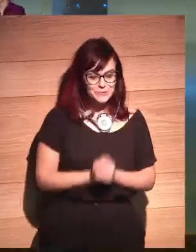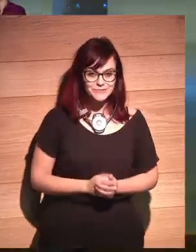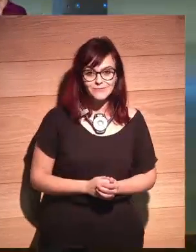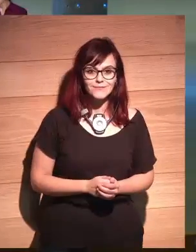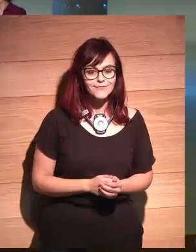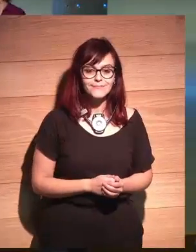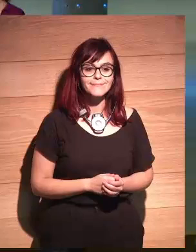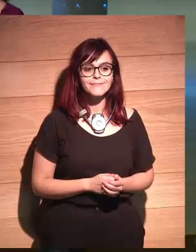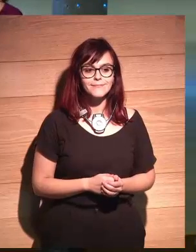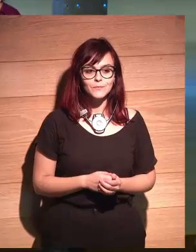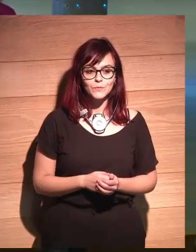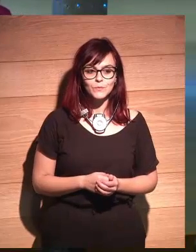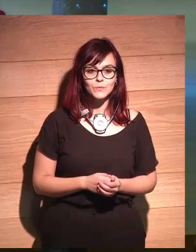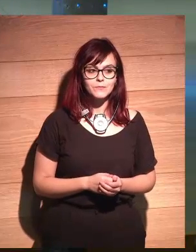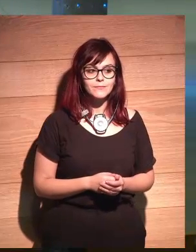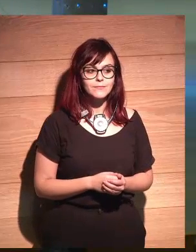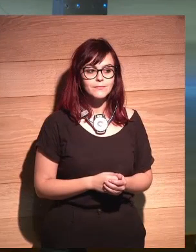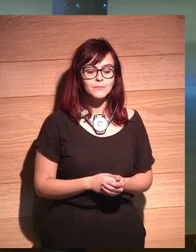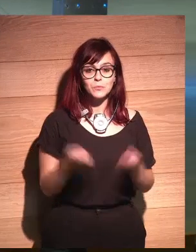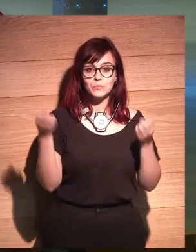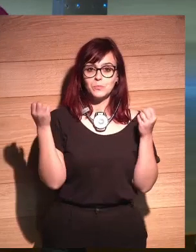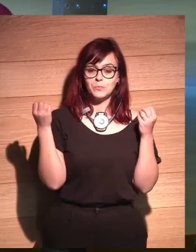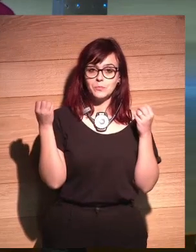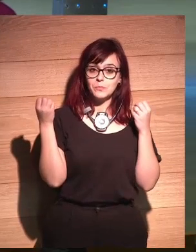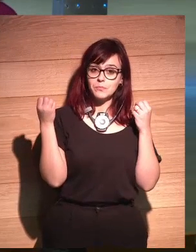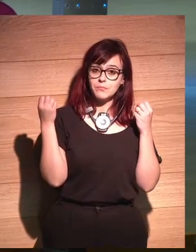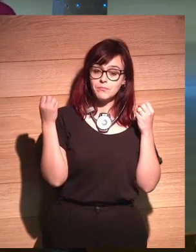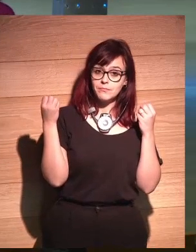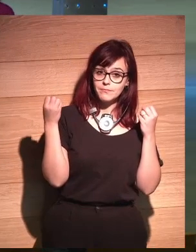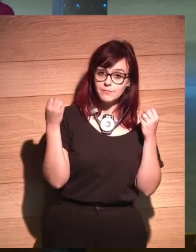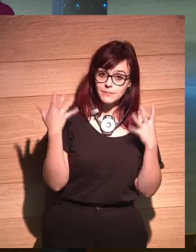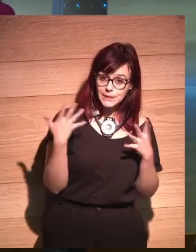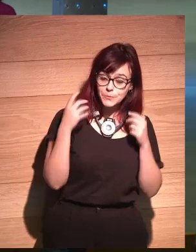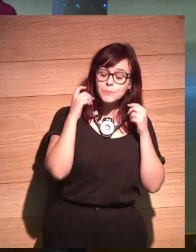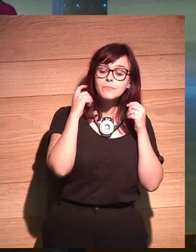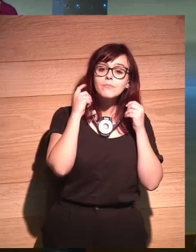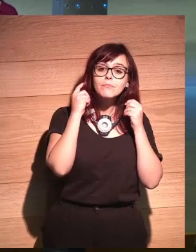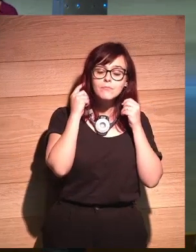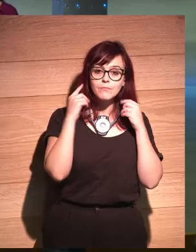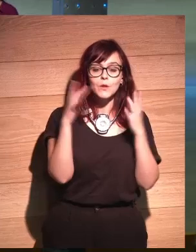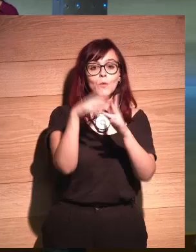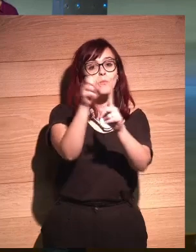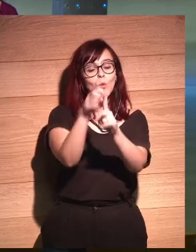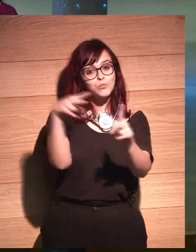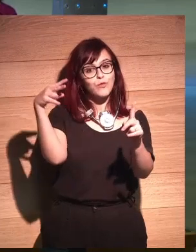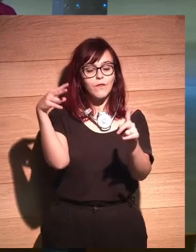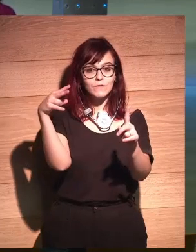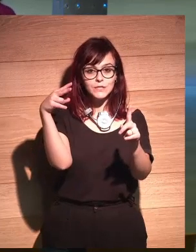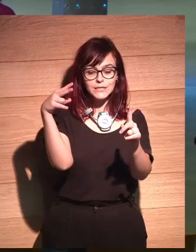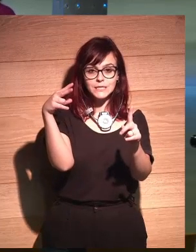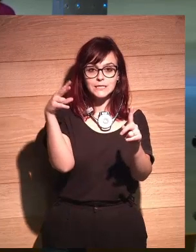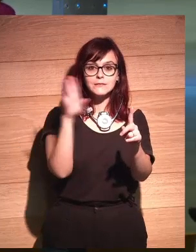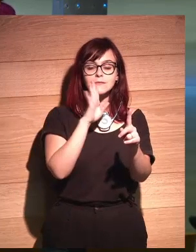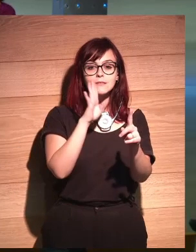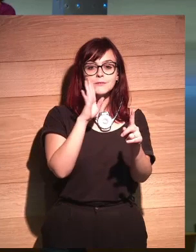Thank you. Grete, please. Yeah, so I think my point of view is coming more from the